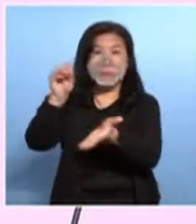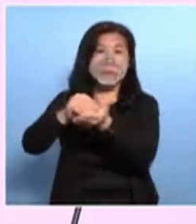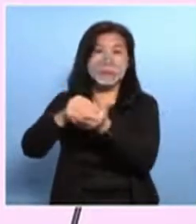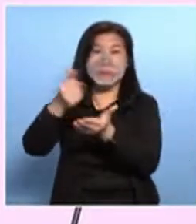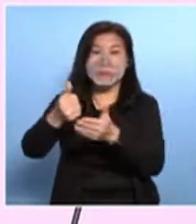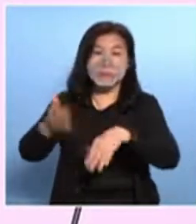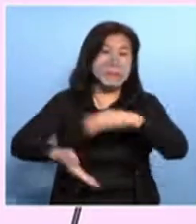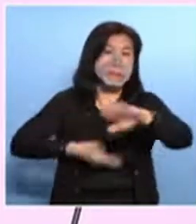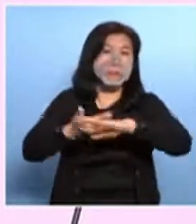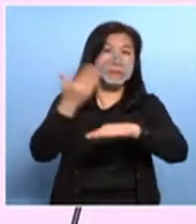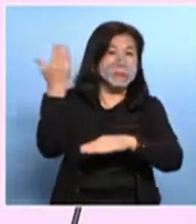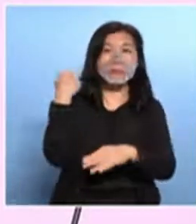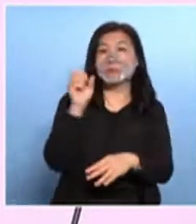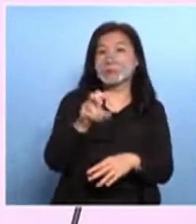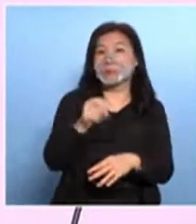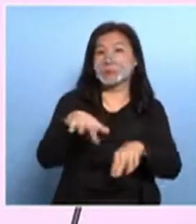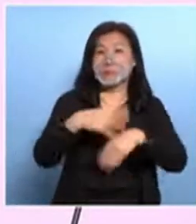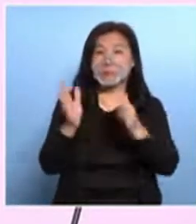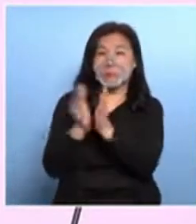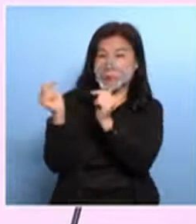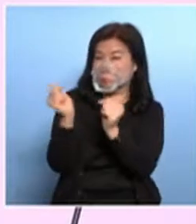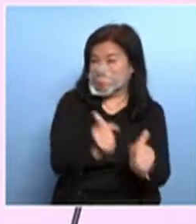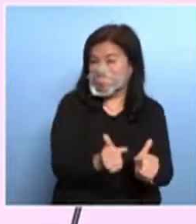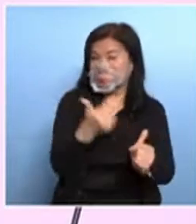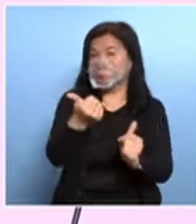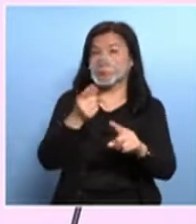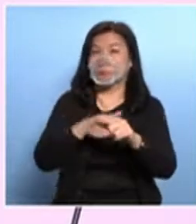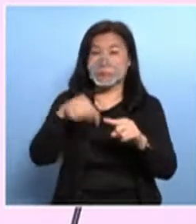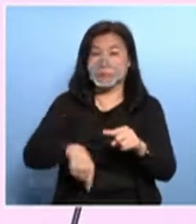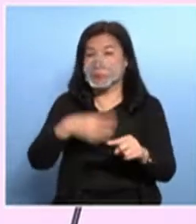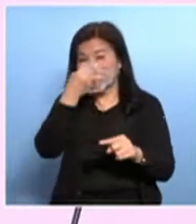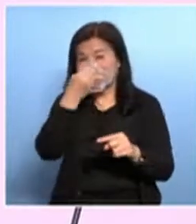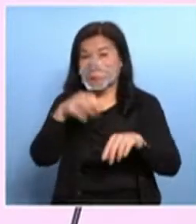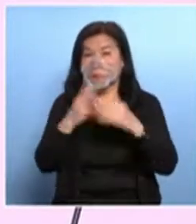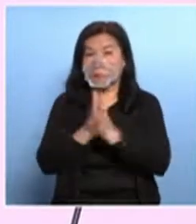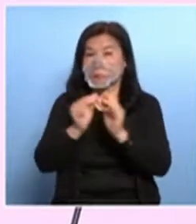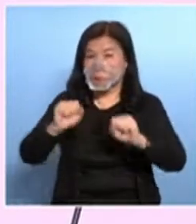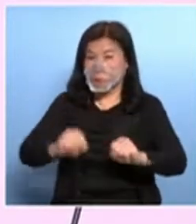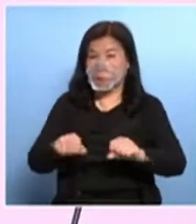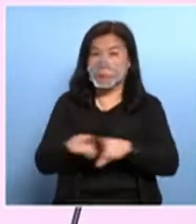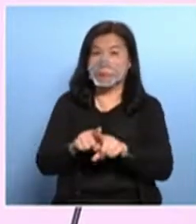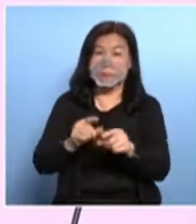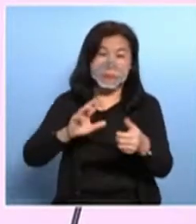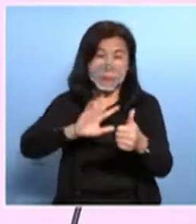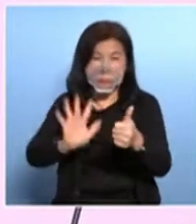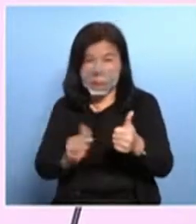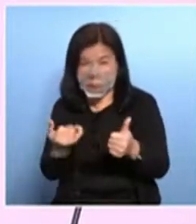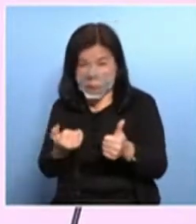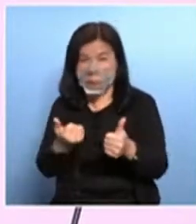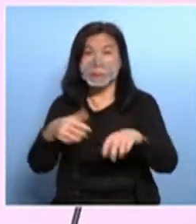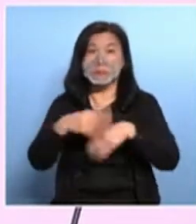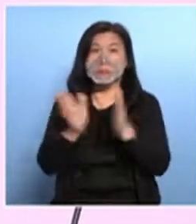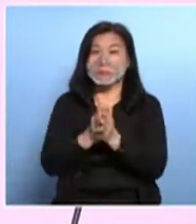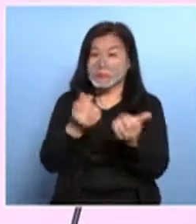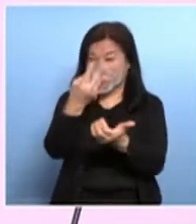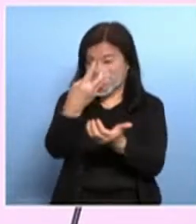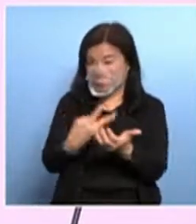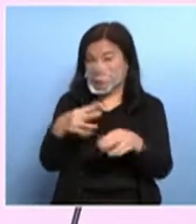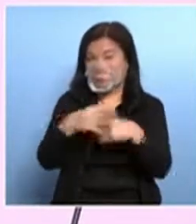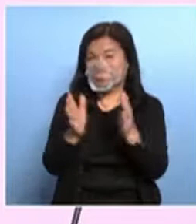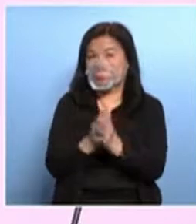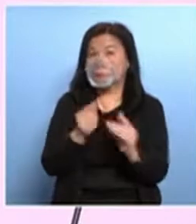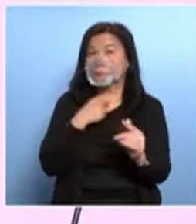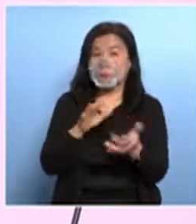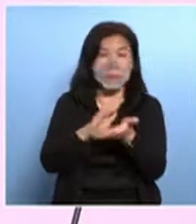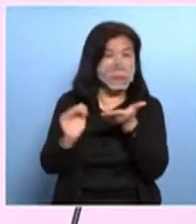and institutional perspective. And as a result, the practice of one country, two systems in Hong Kong can be brought back to the right track for